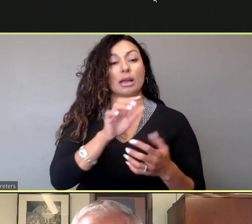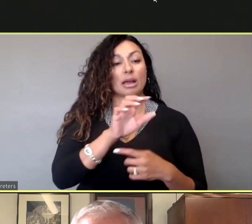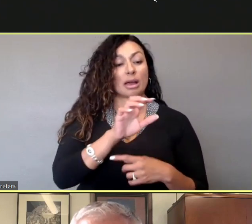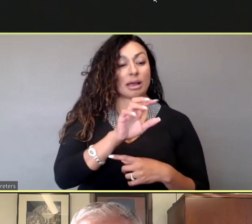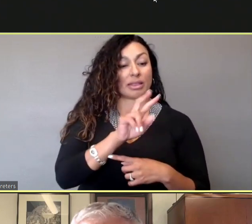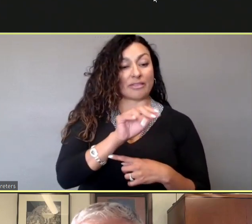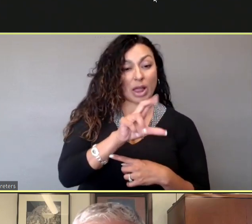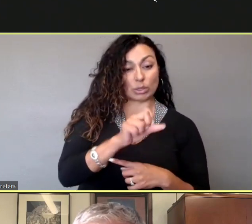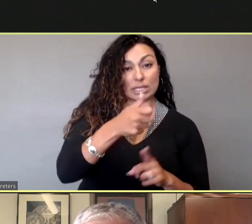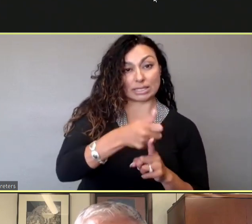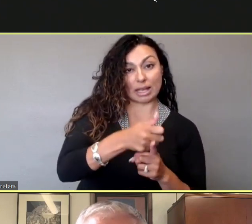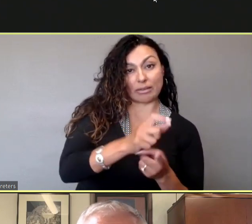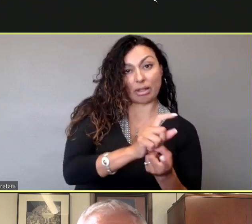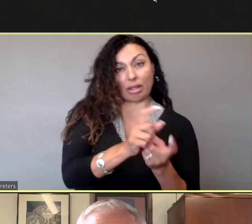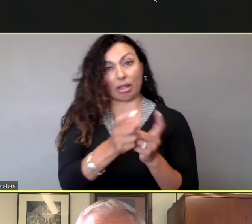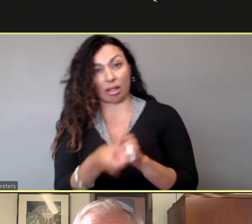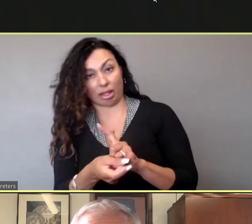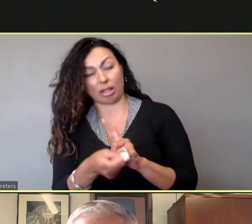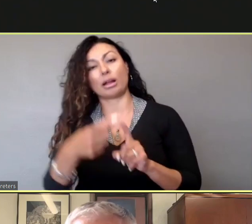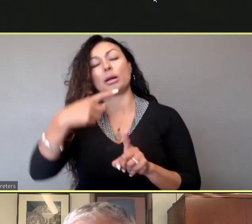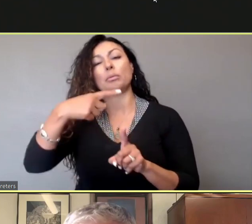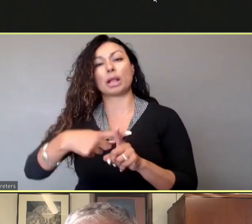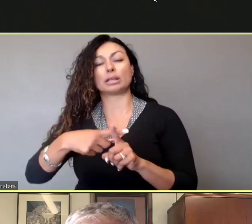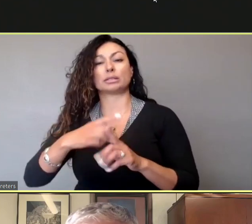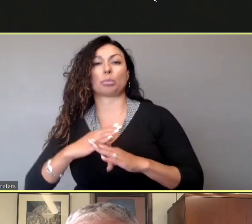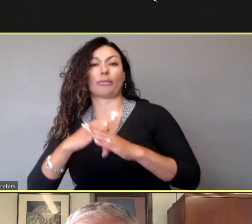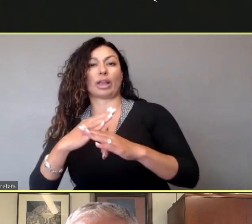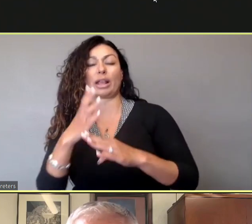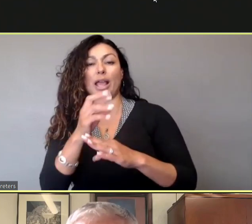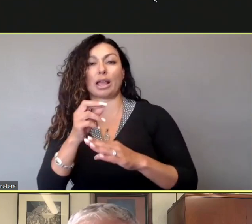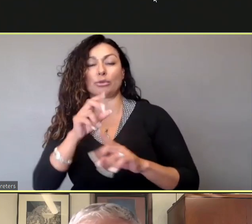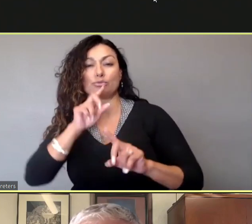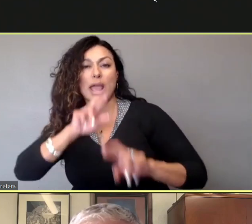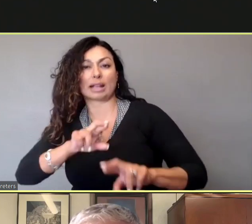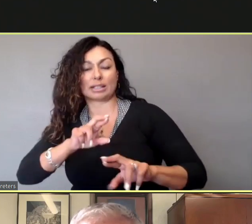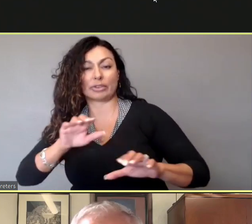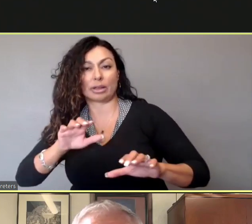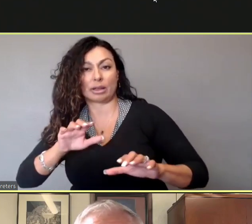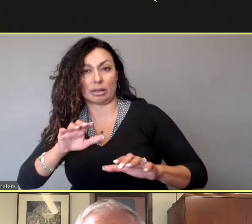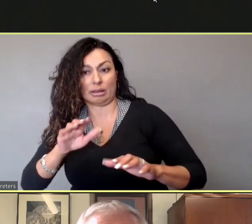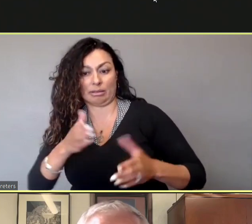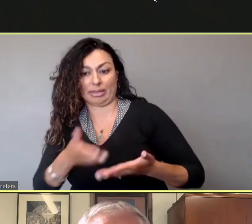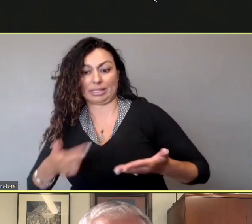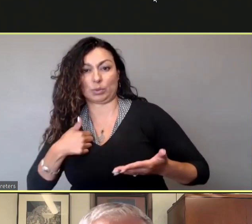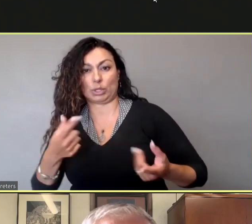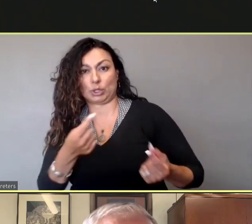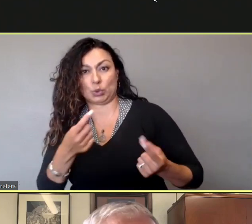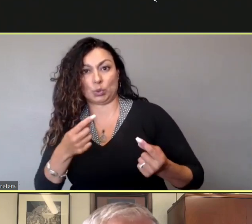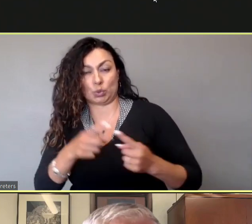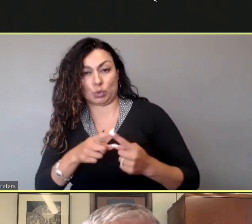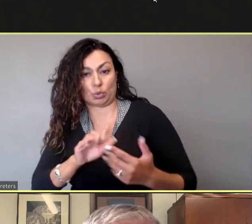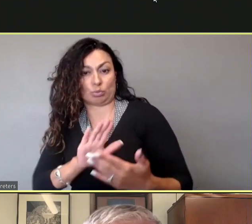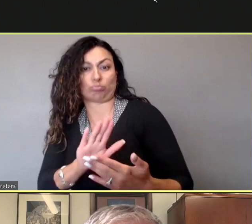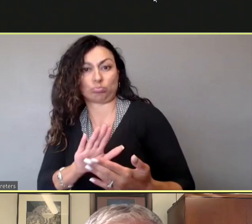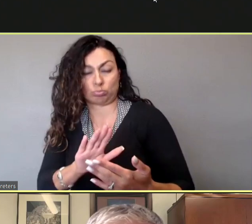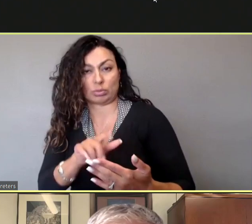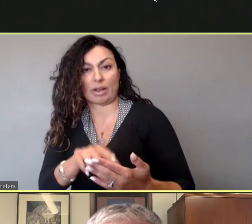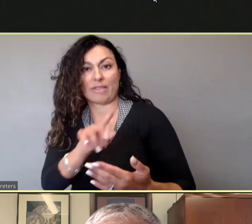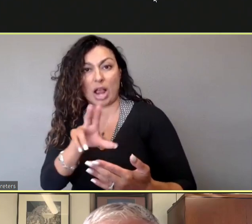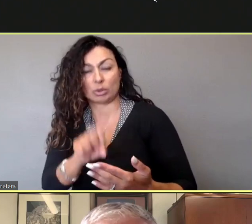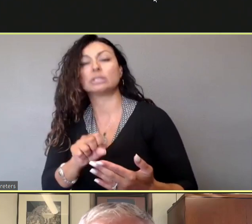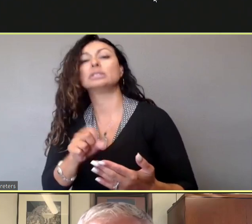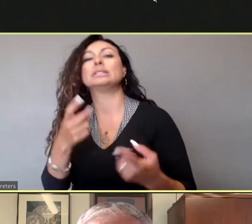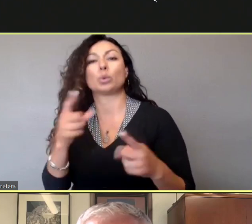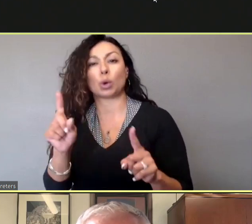and the preventive and reactive measures we're taking to the virus when we all get sick is working, and much, much less